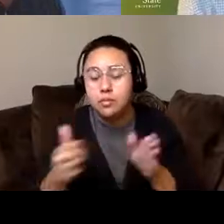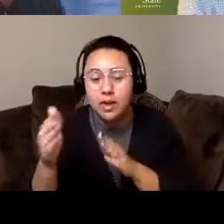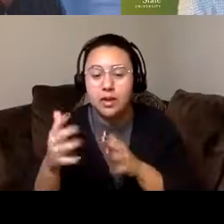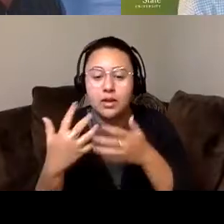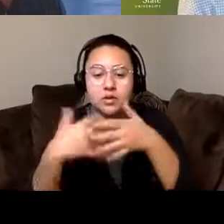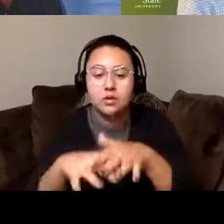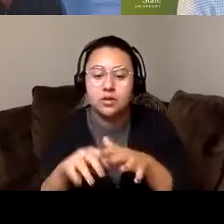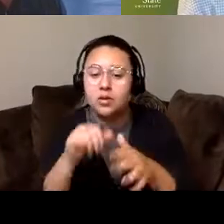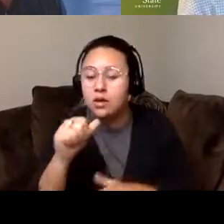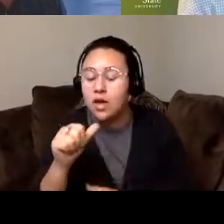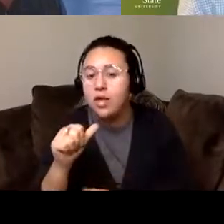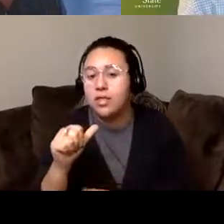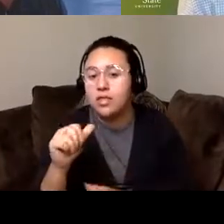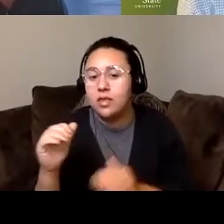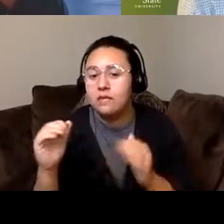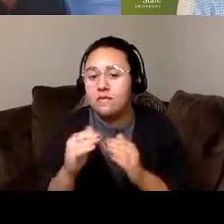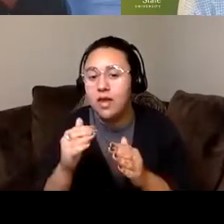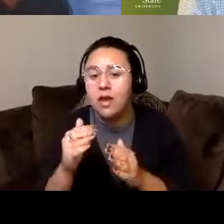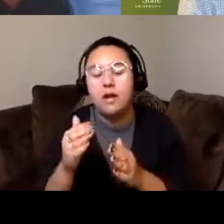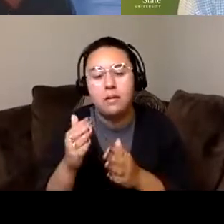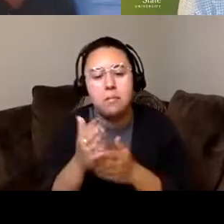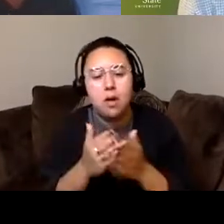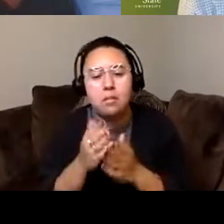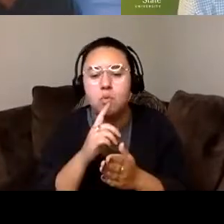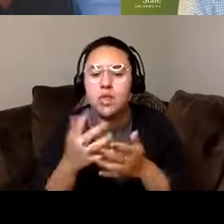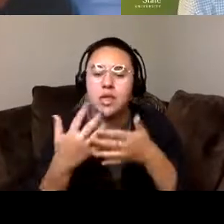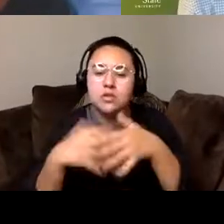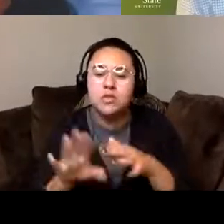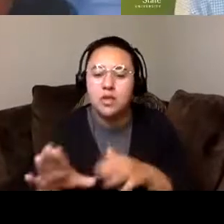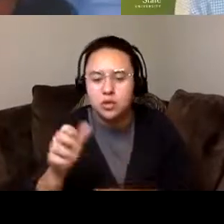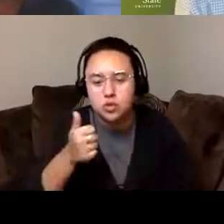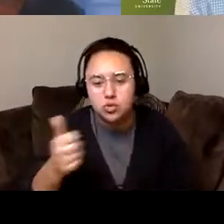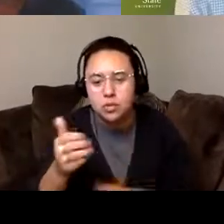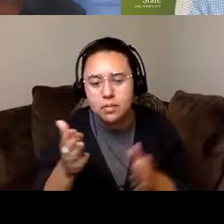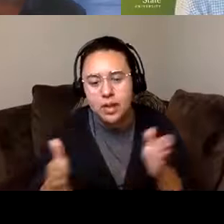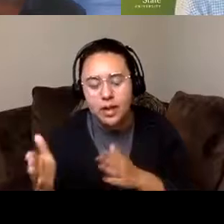as much, you know, but at least integrating in their trip planning. So